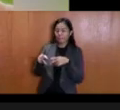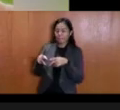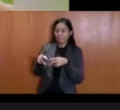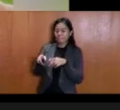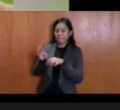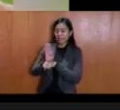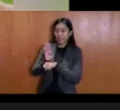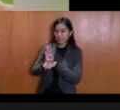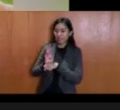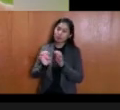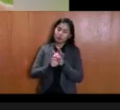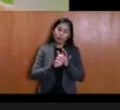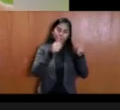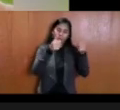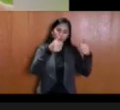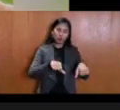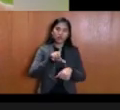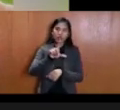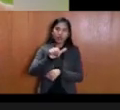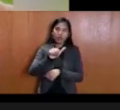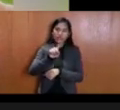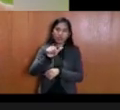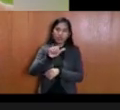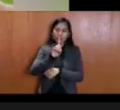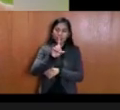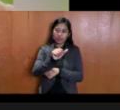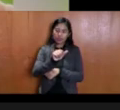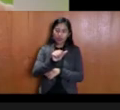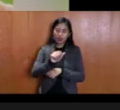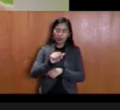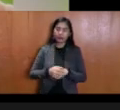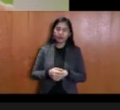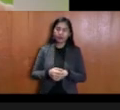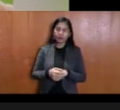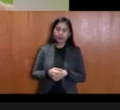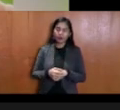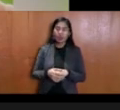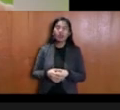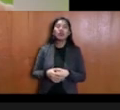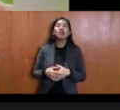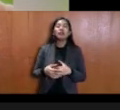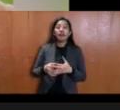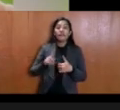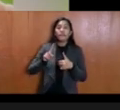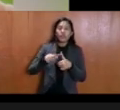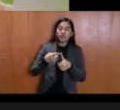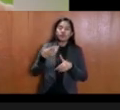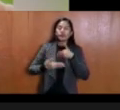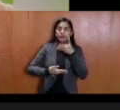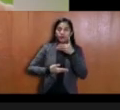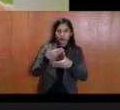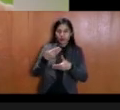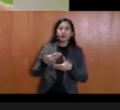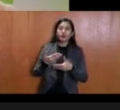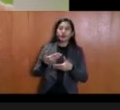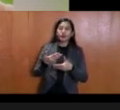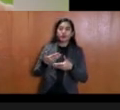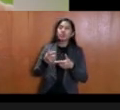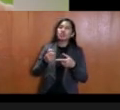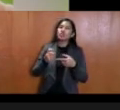Shopee or Lazada, it's not a magic bullet, but it's their first step into the digital economy. And